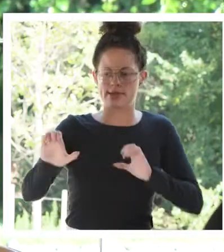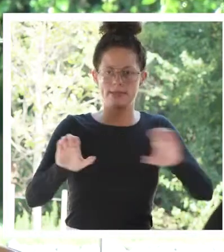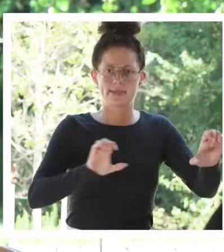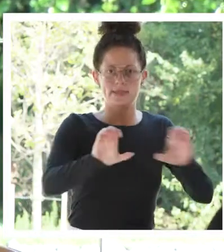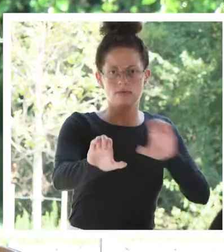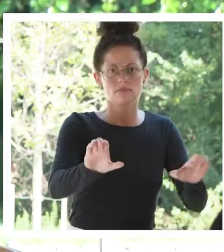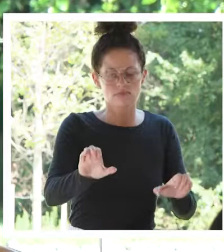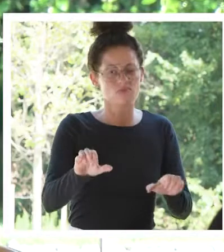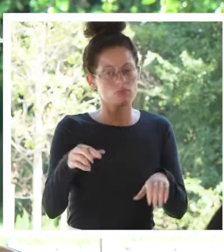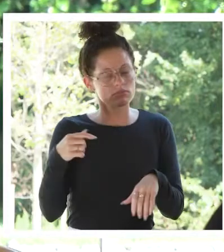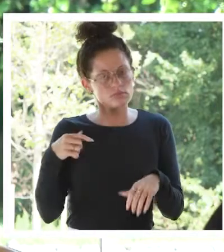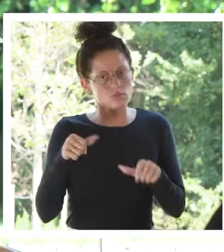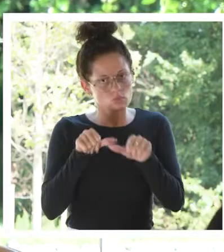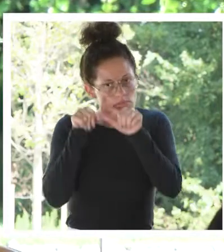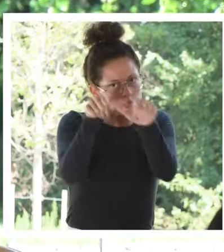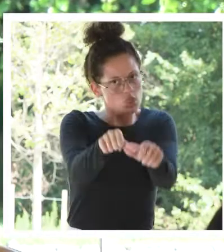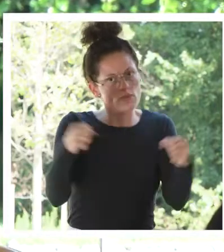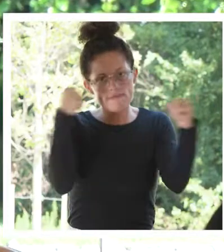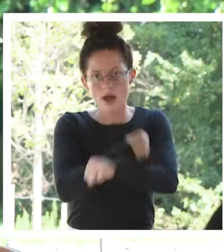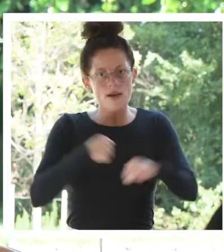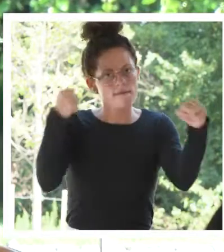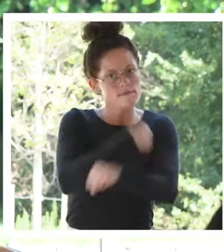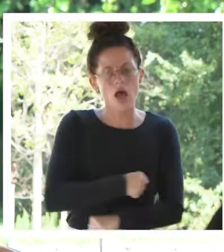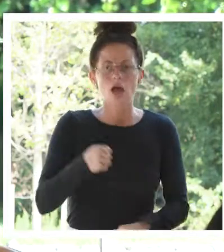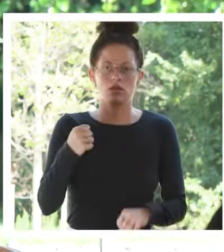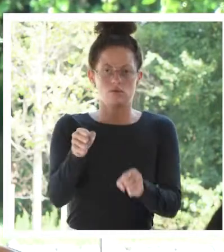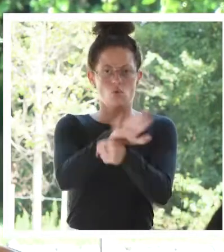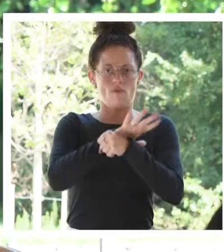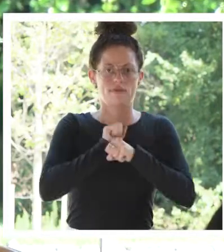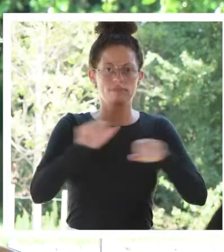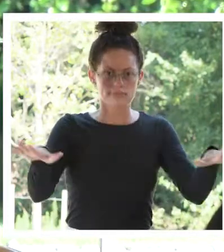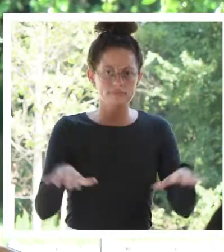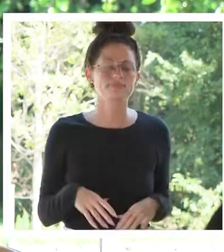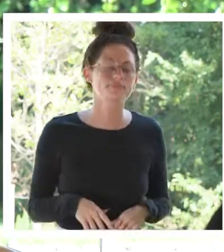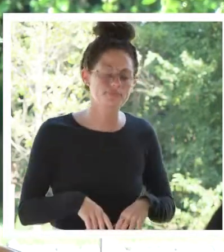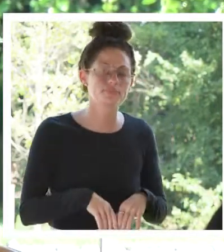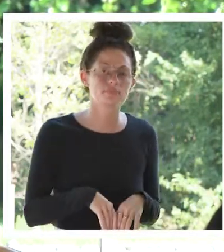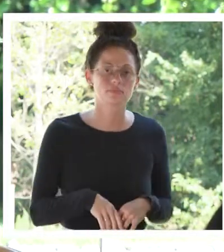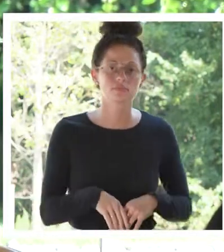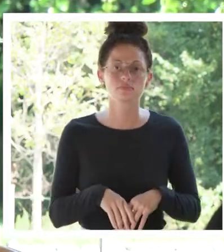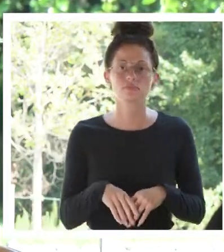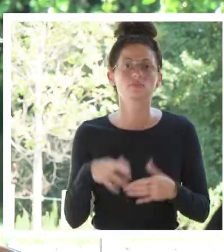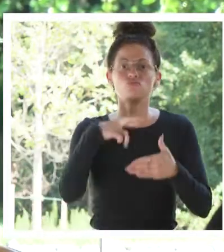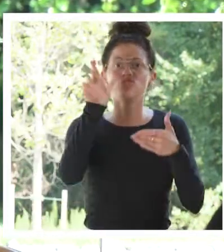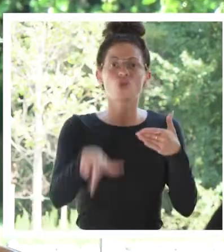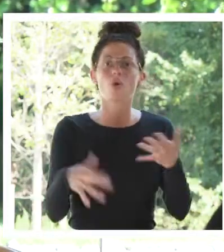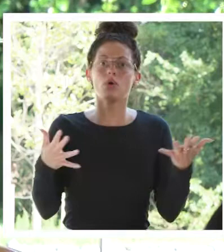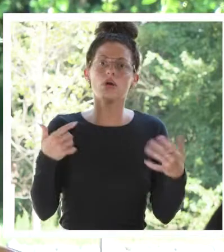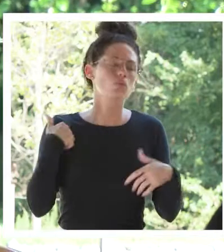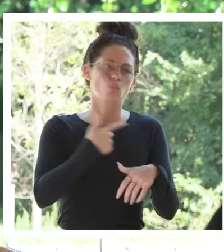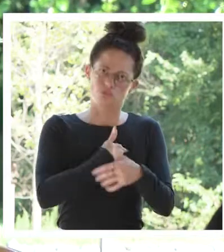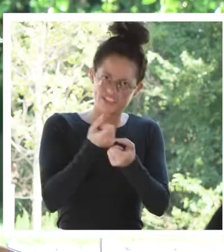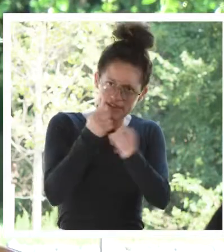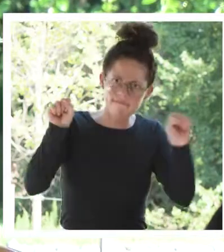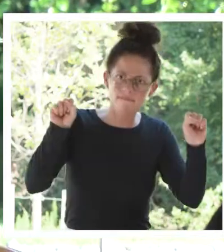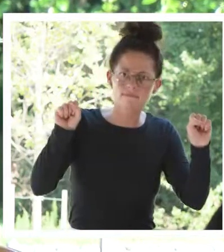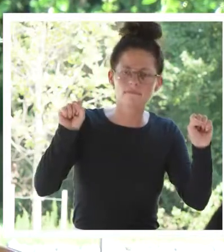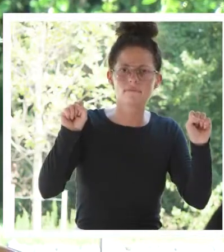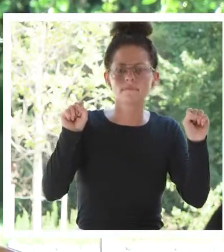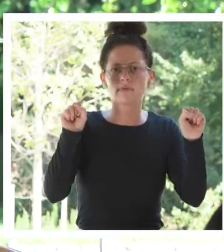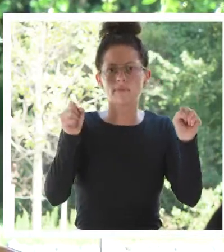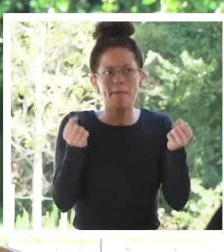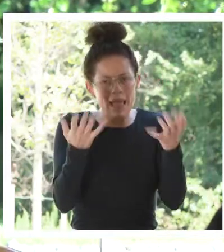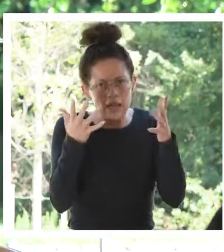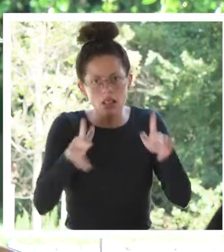this virus. And as a result, we did save and have saved and continue to save thousands